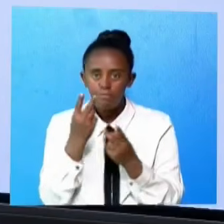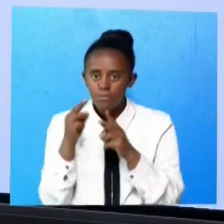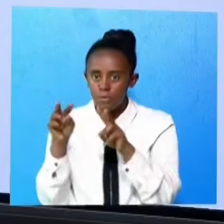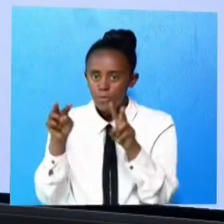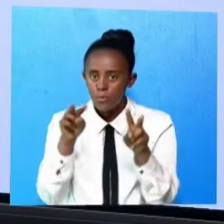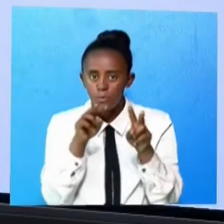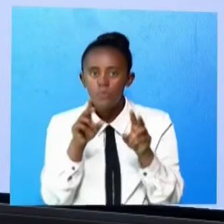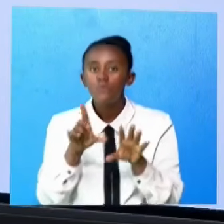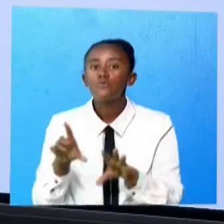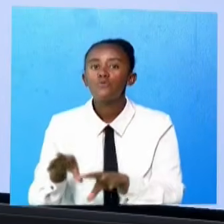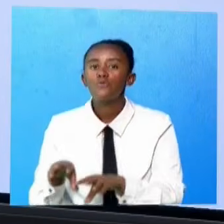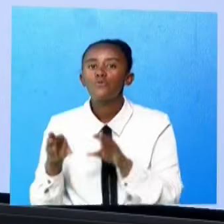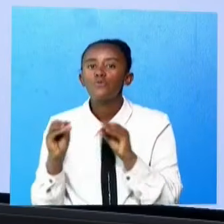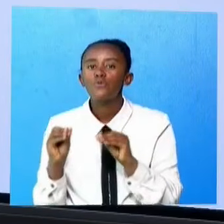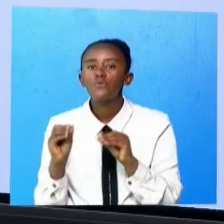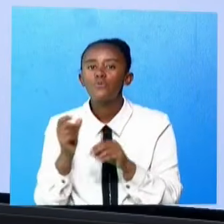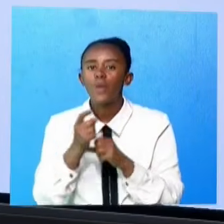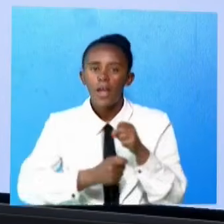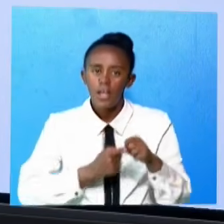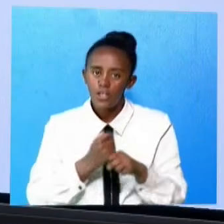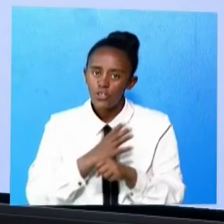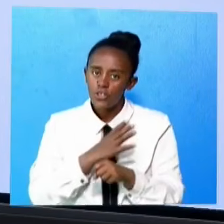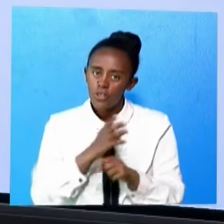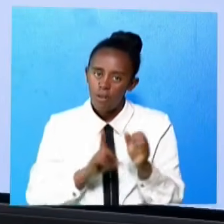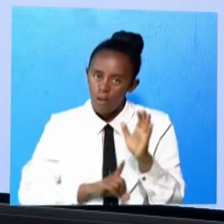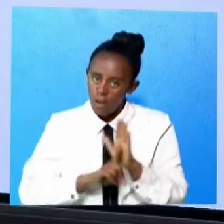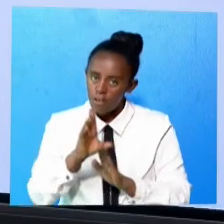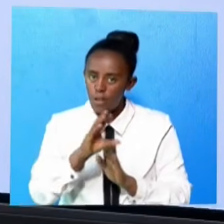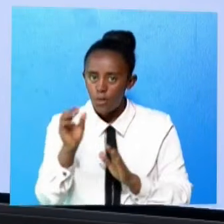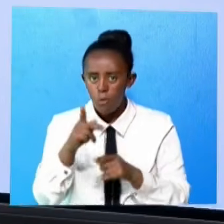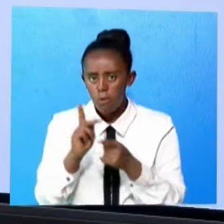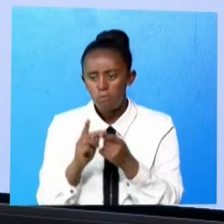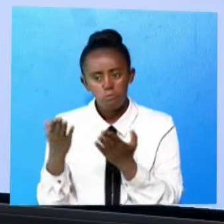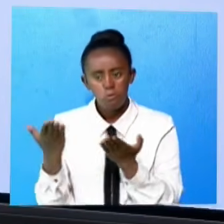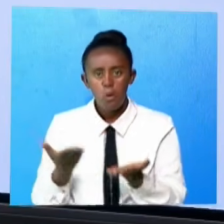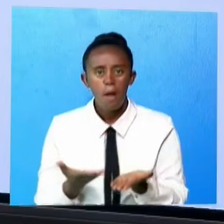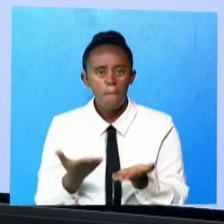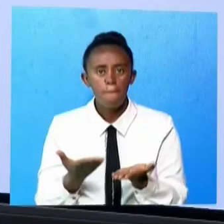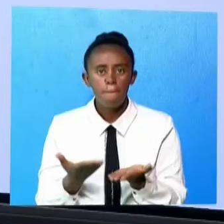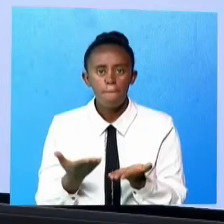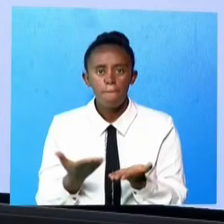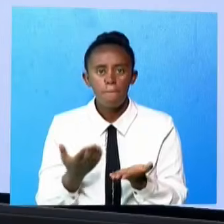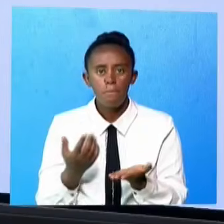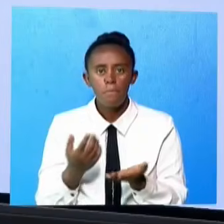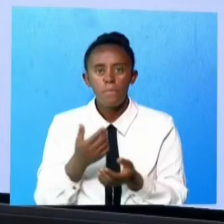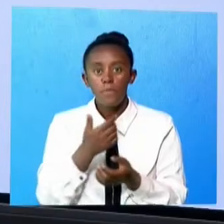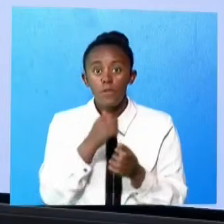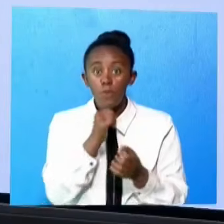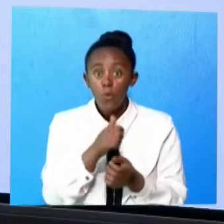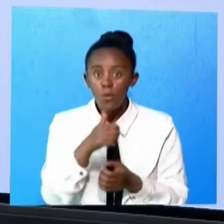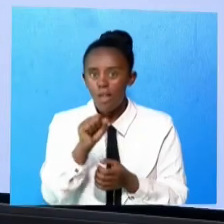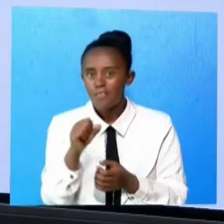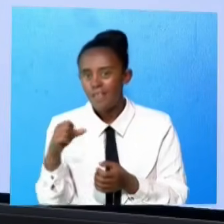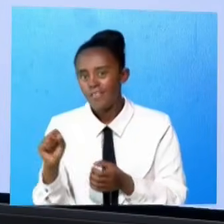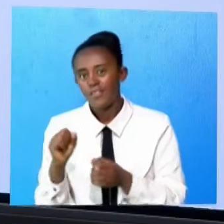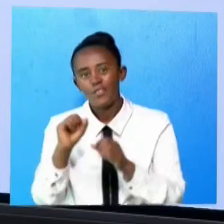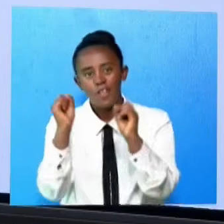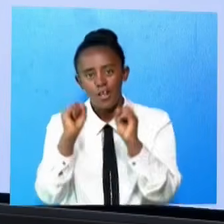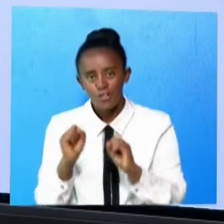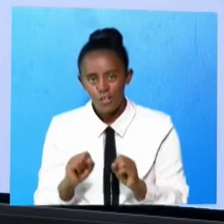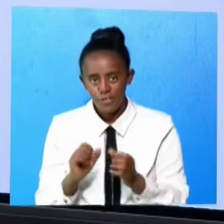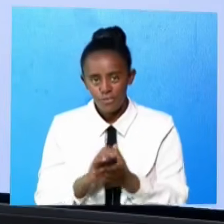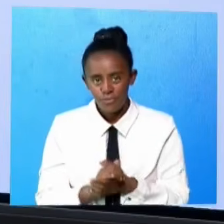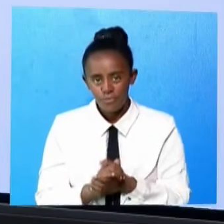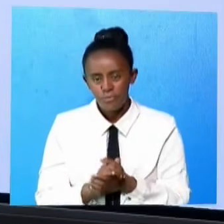the student's age, height, and weight, you are welcome to use not as structure.